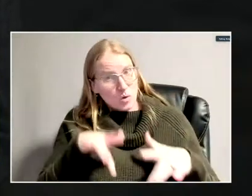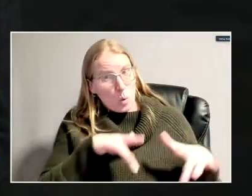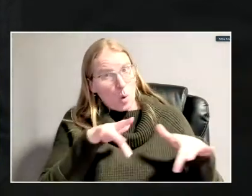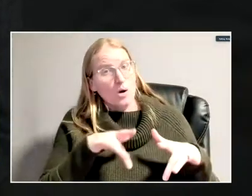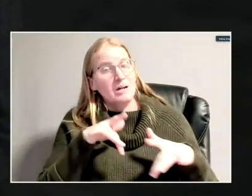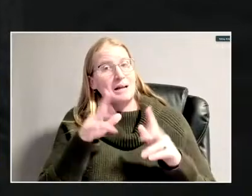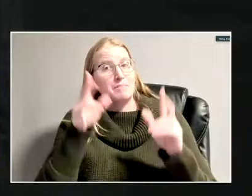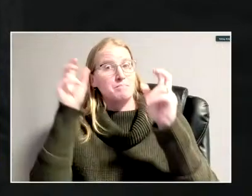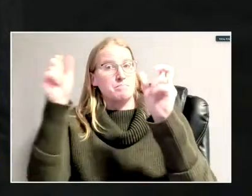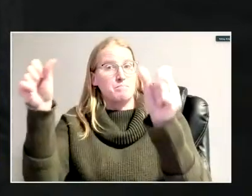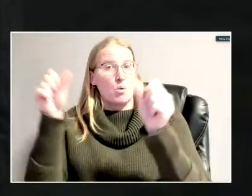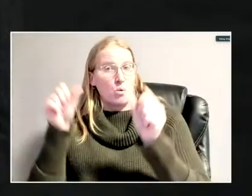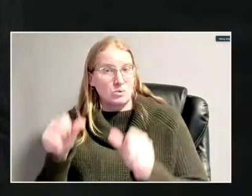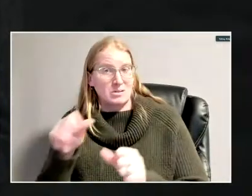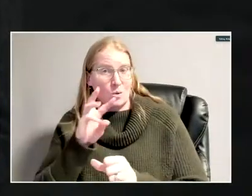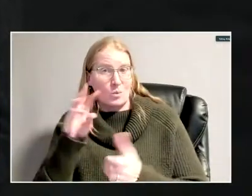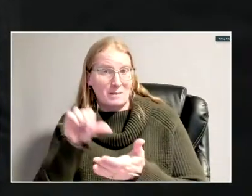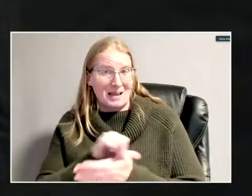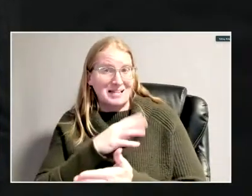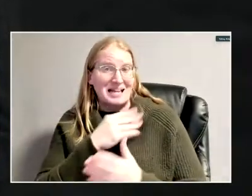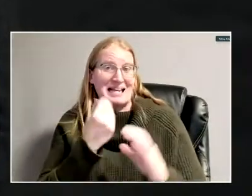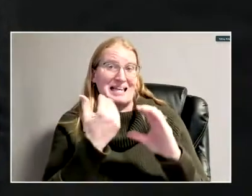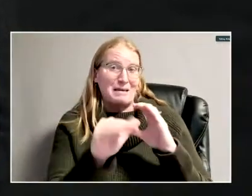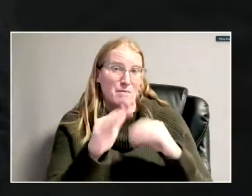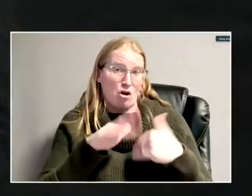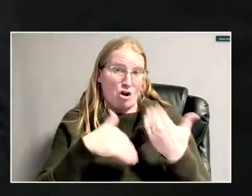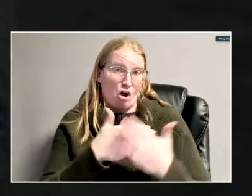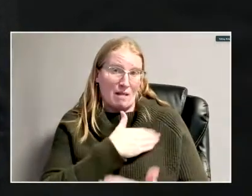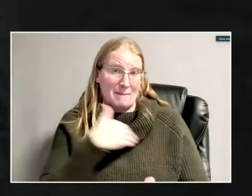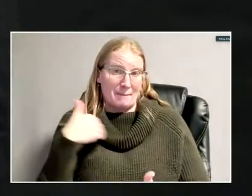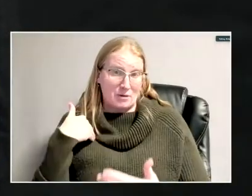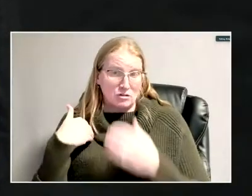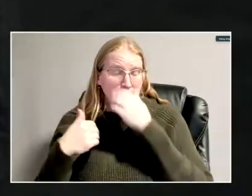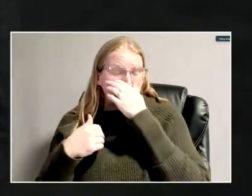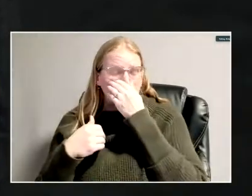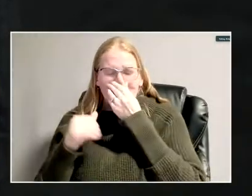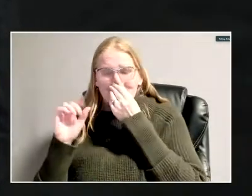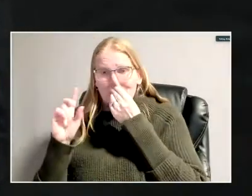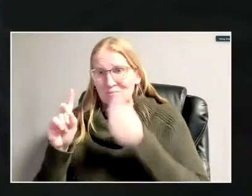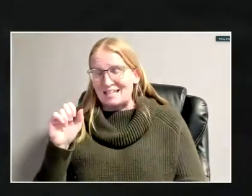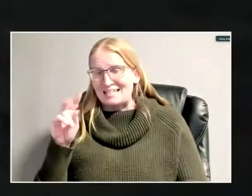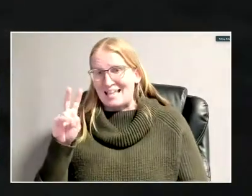representative town meeting is there any discussion Mr